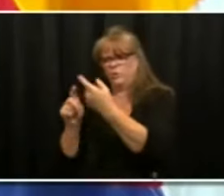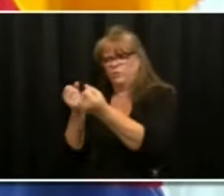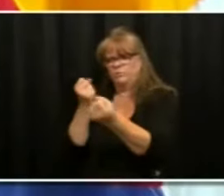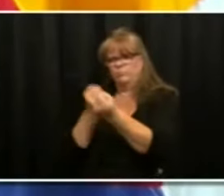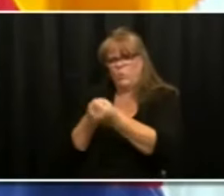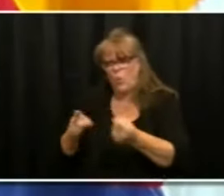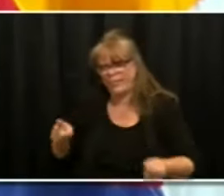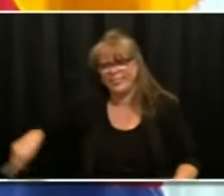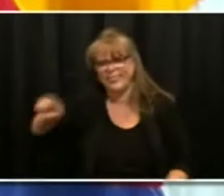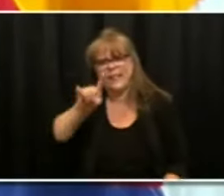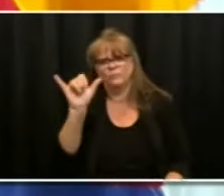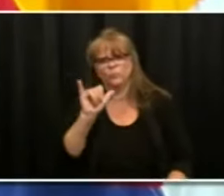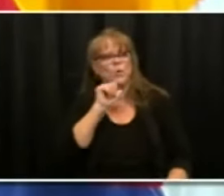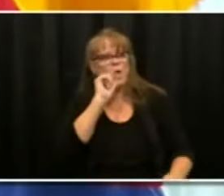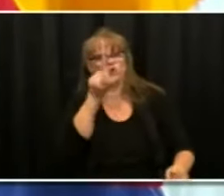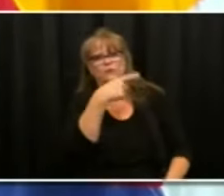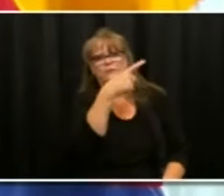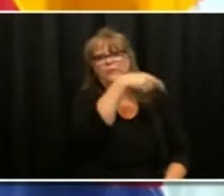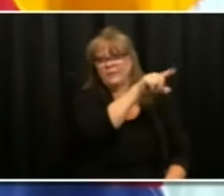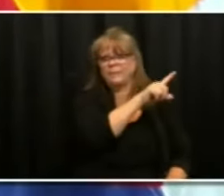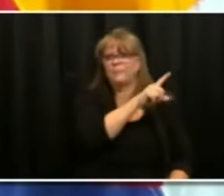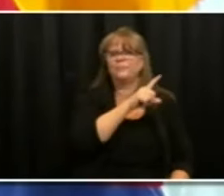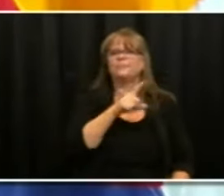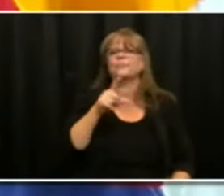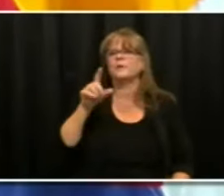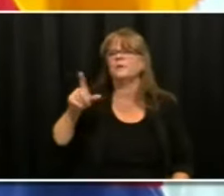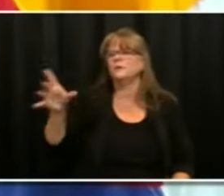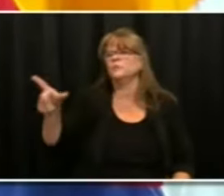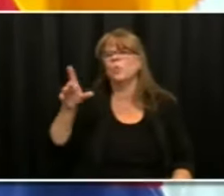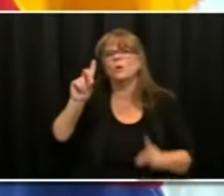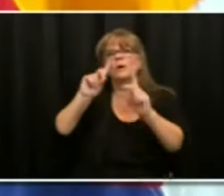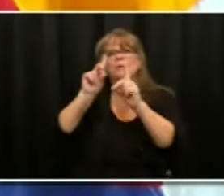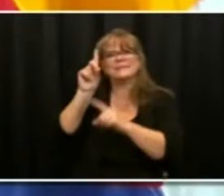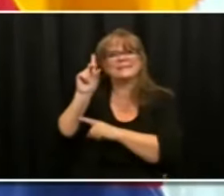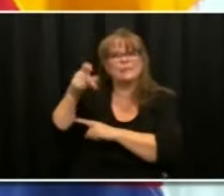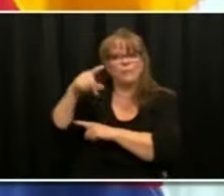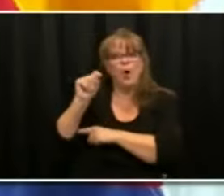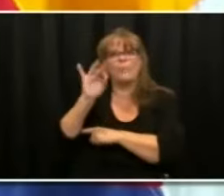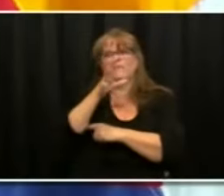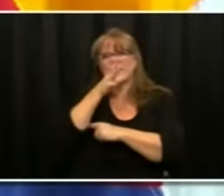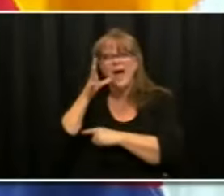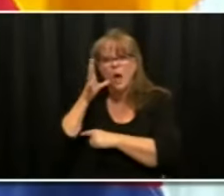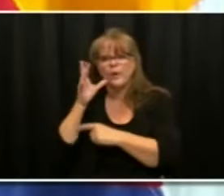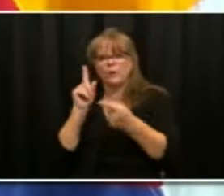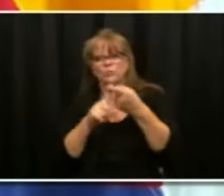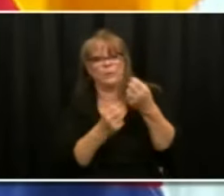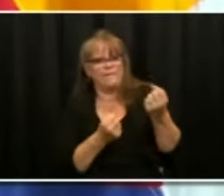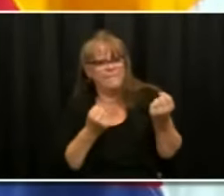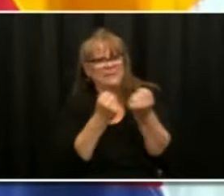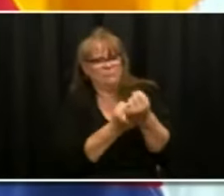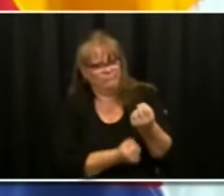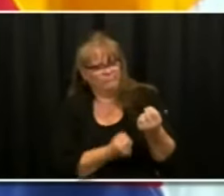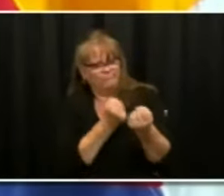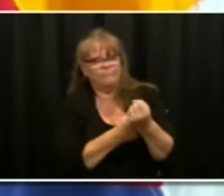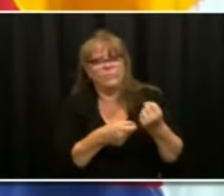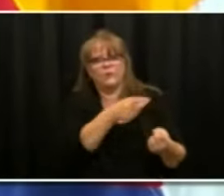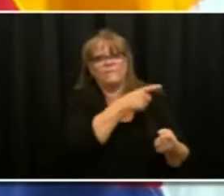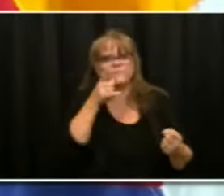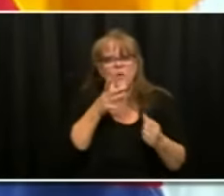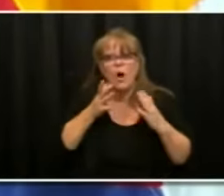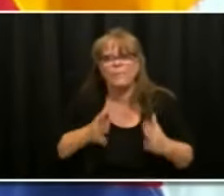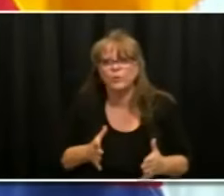here to serve agriculture, and that has remained our true north throughout COVID-19. We've been a steady voice for rural